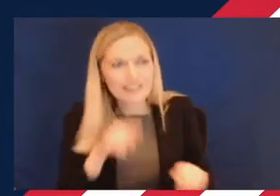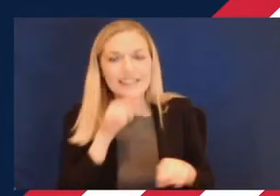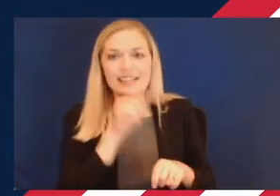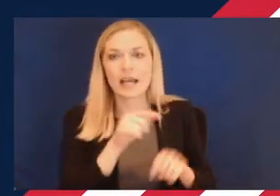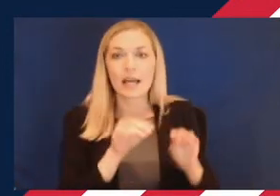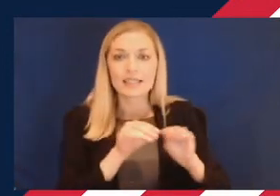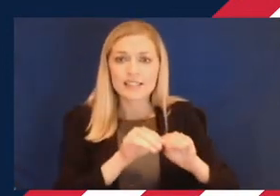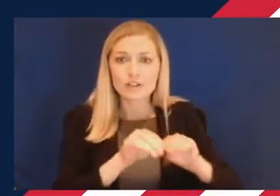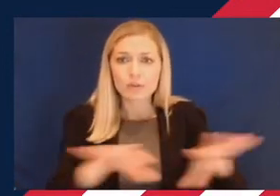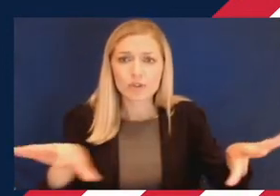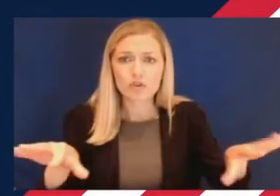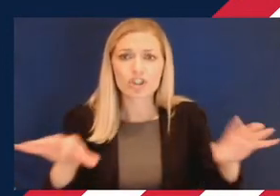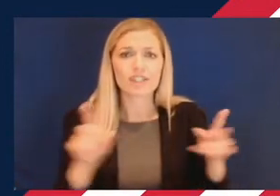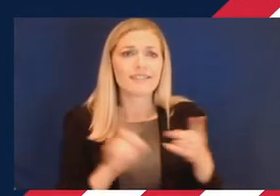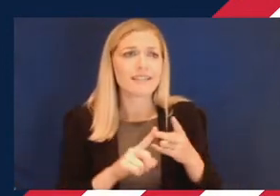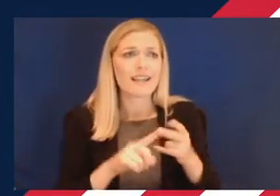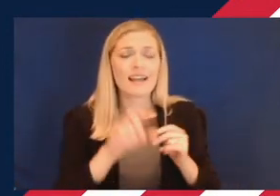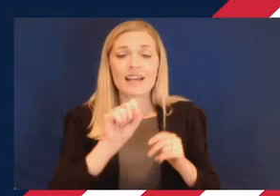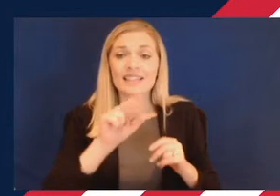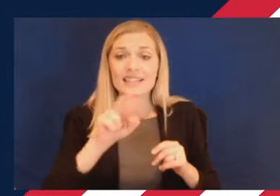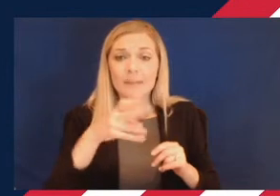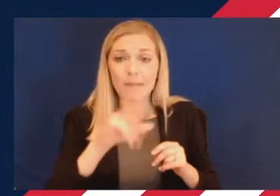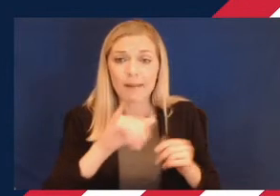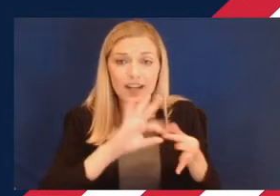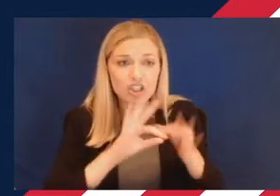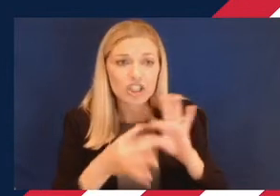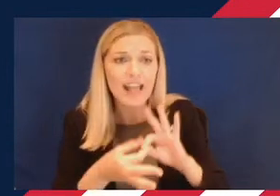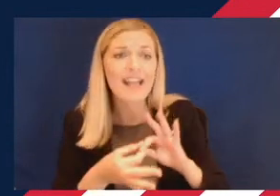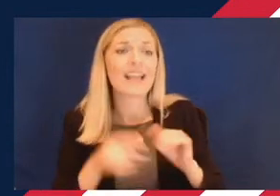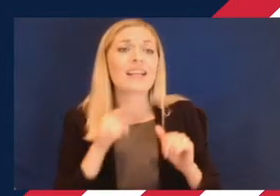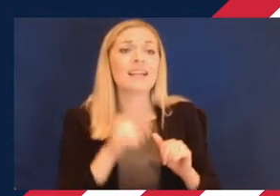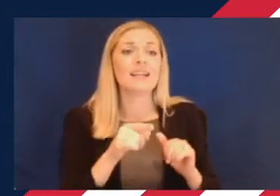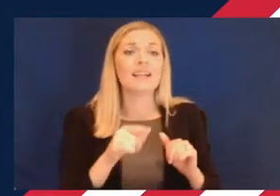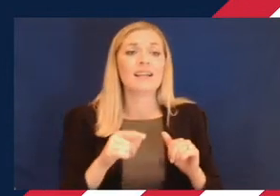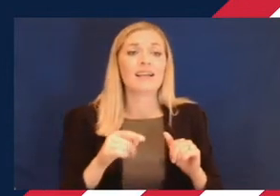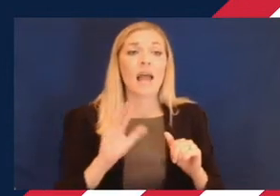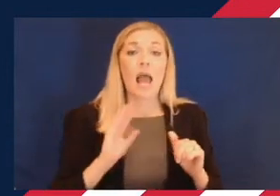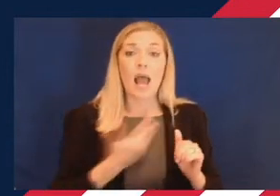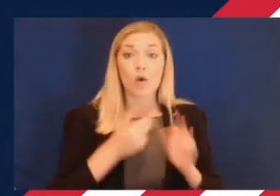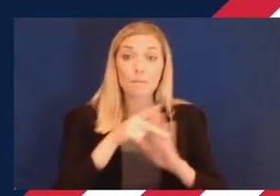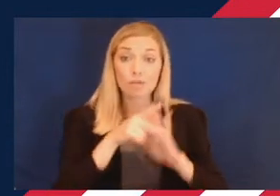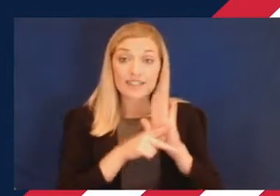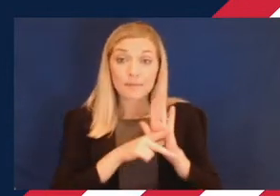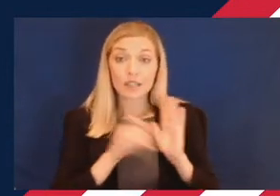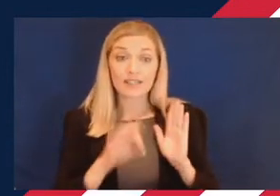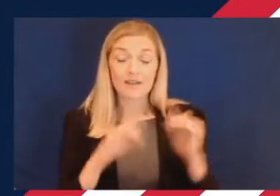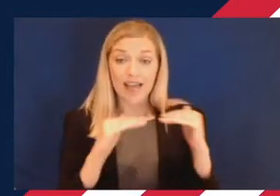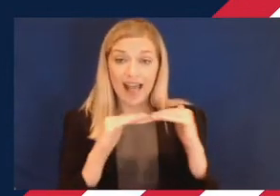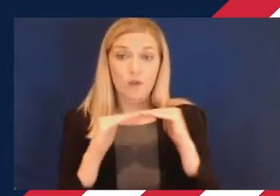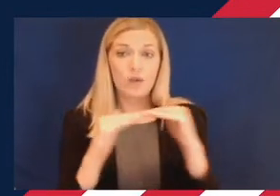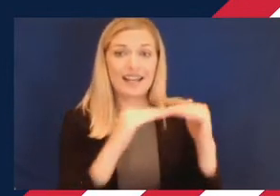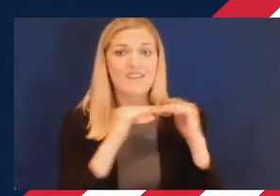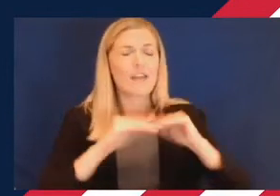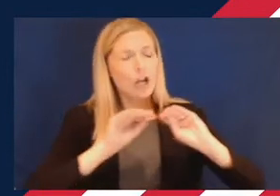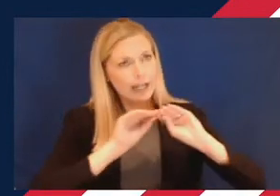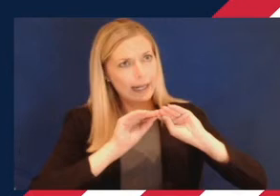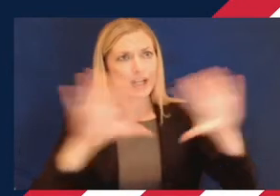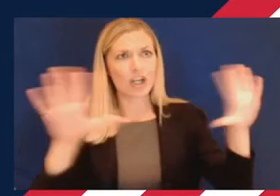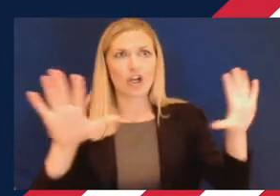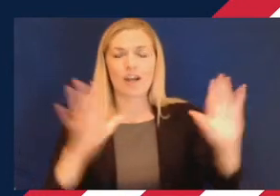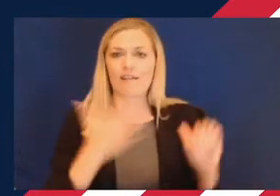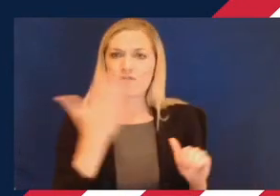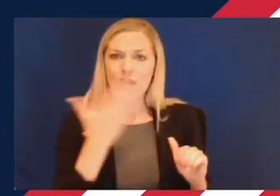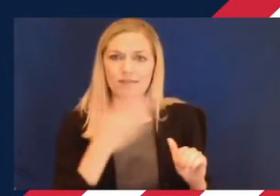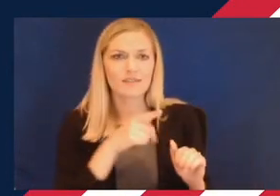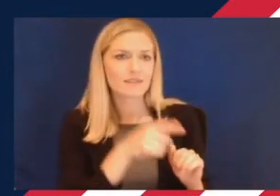principles very clear up front, that we're at the negotiating table now, and that we're not just playing catch up